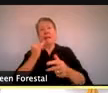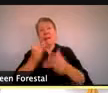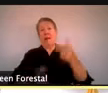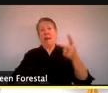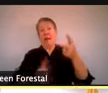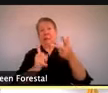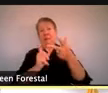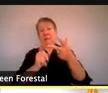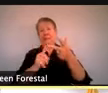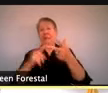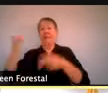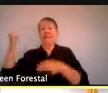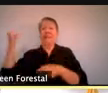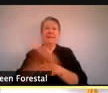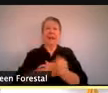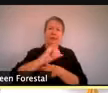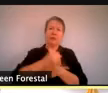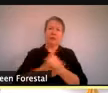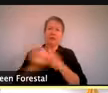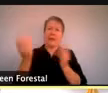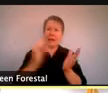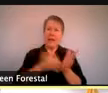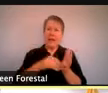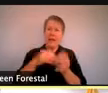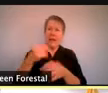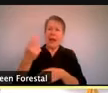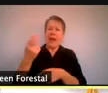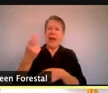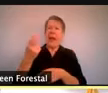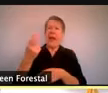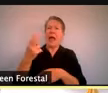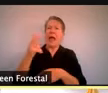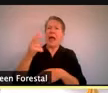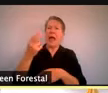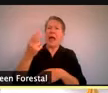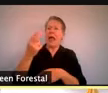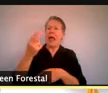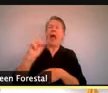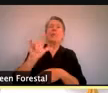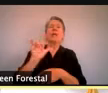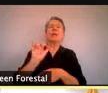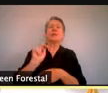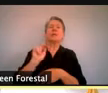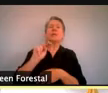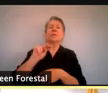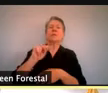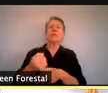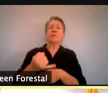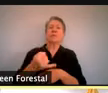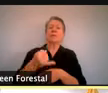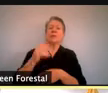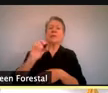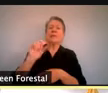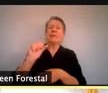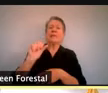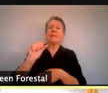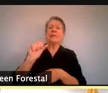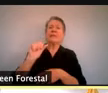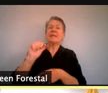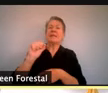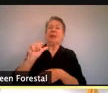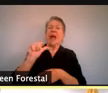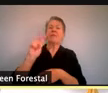South Jersey to remember Hamilton original Salvatore Silipino Sr. Sal was